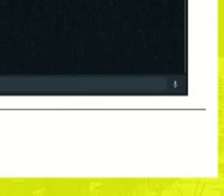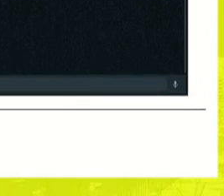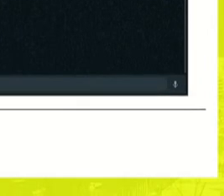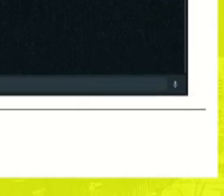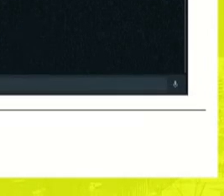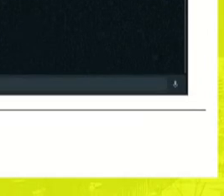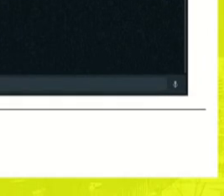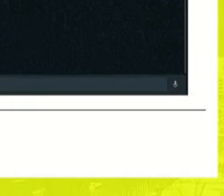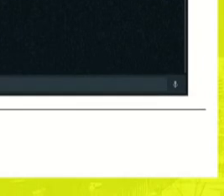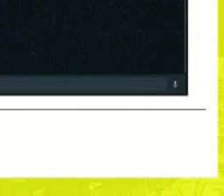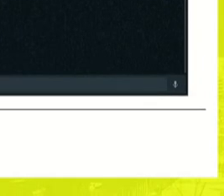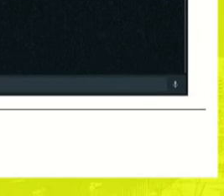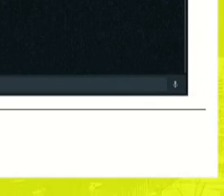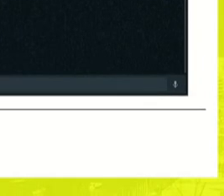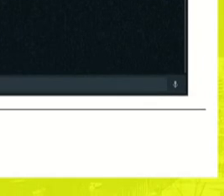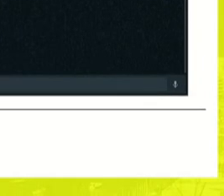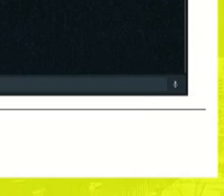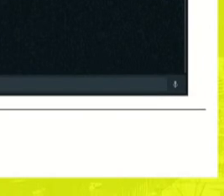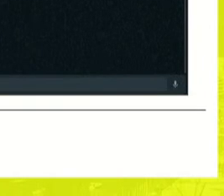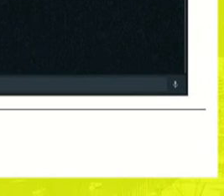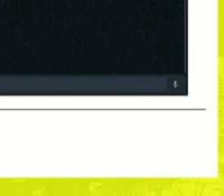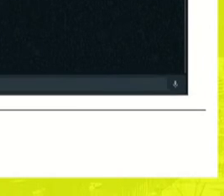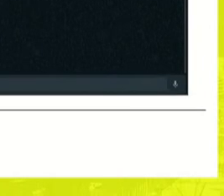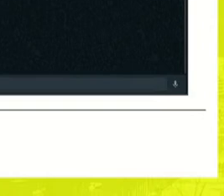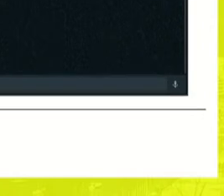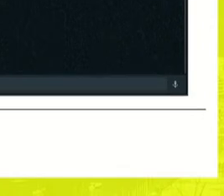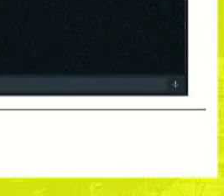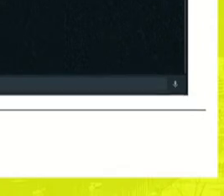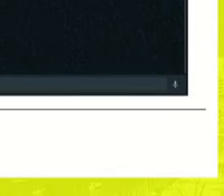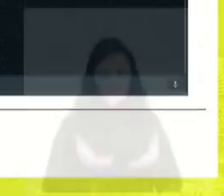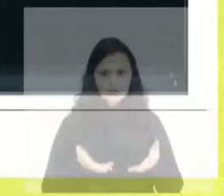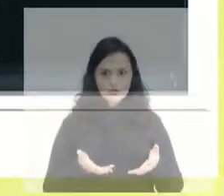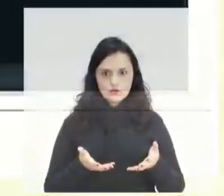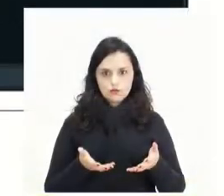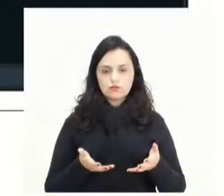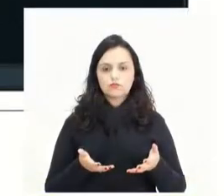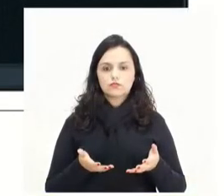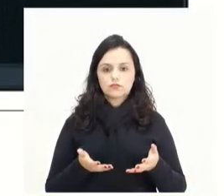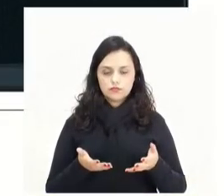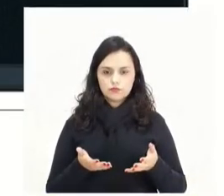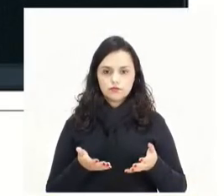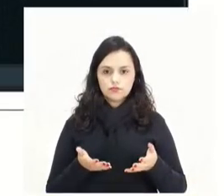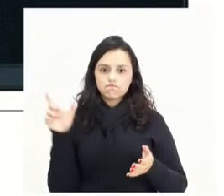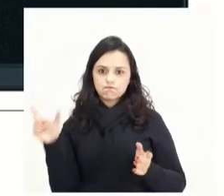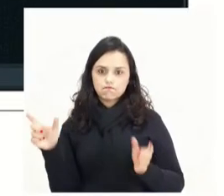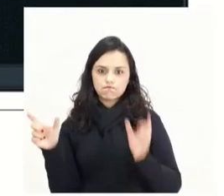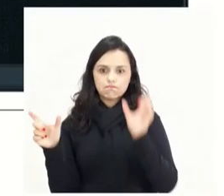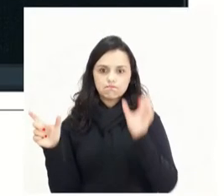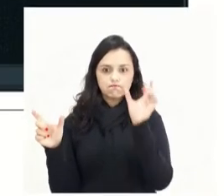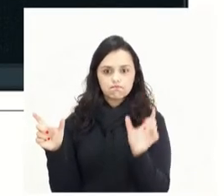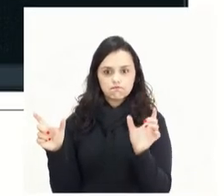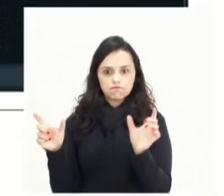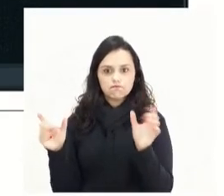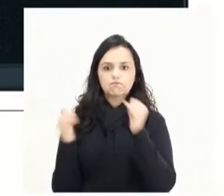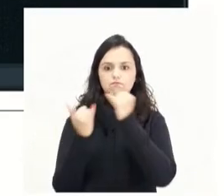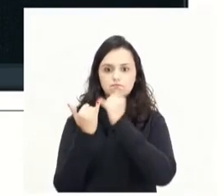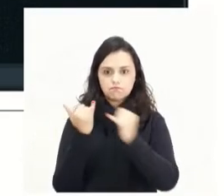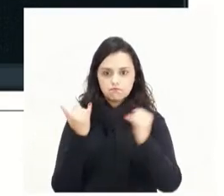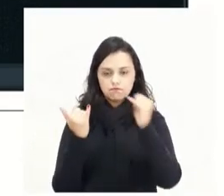previously checked all these jackies on the right there was no need